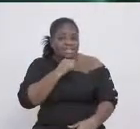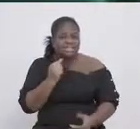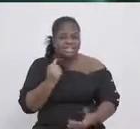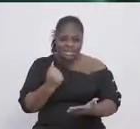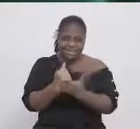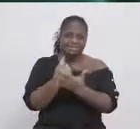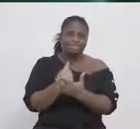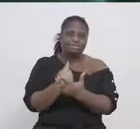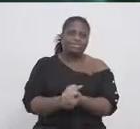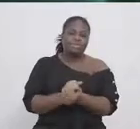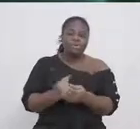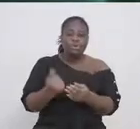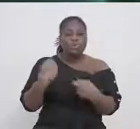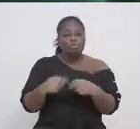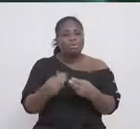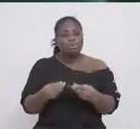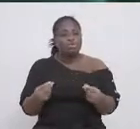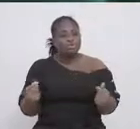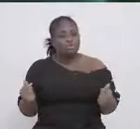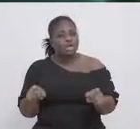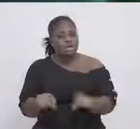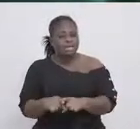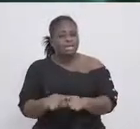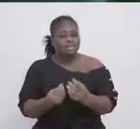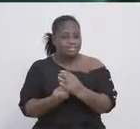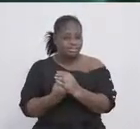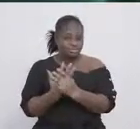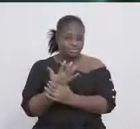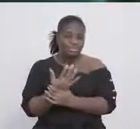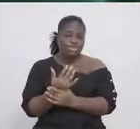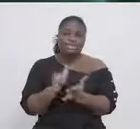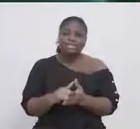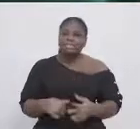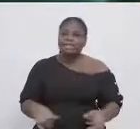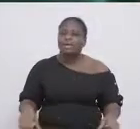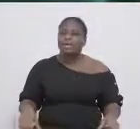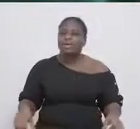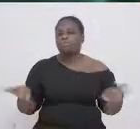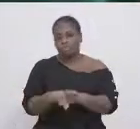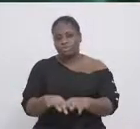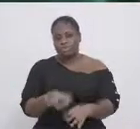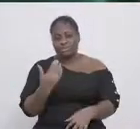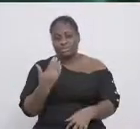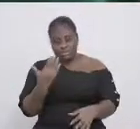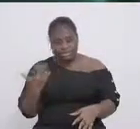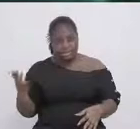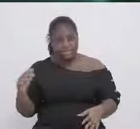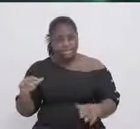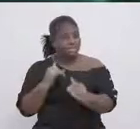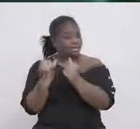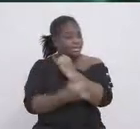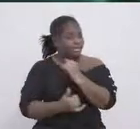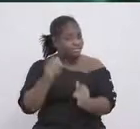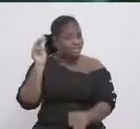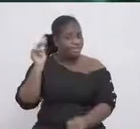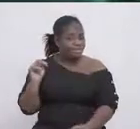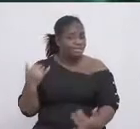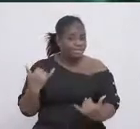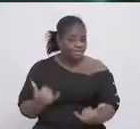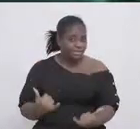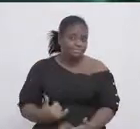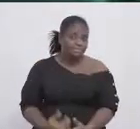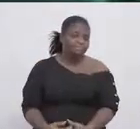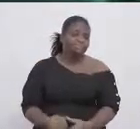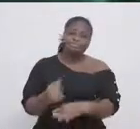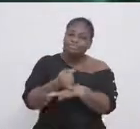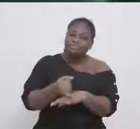acquire analytical and problem-solving skills as they grow, which are important traits the country needs now. The Institute of ICT